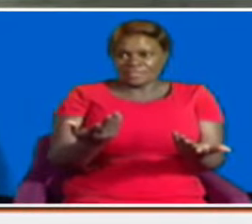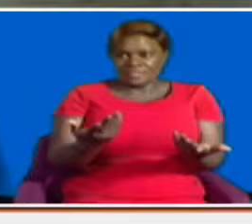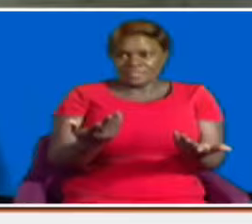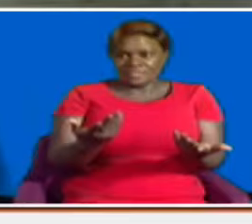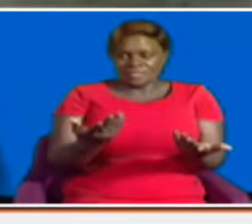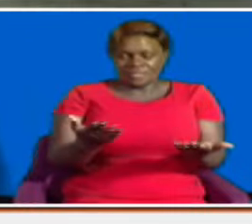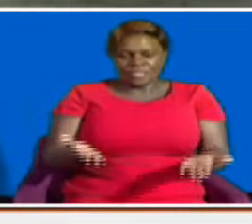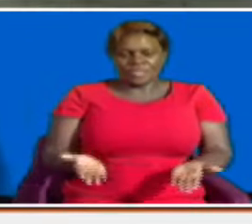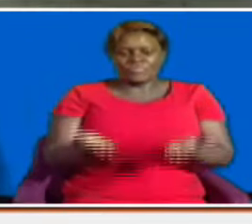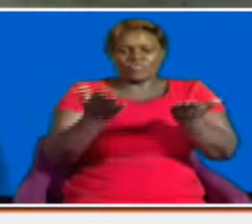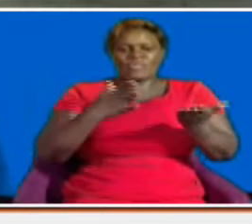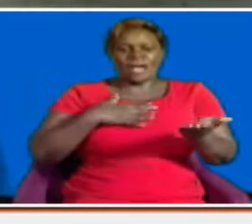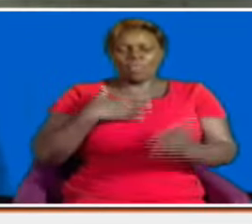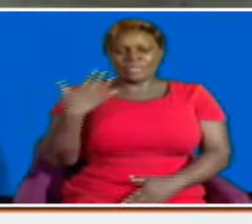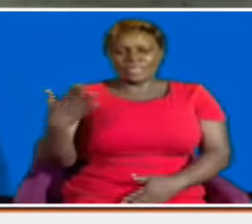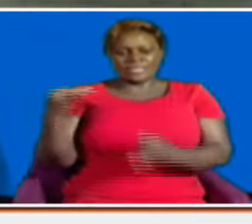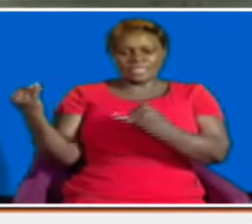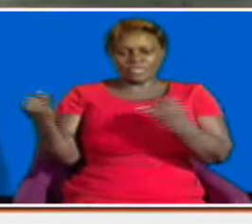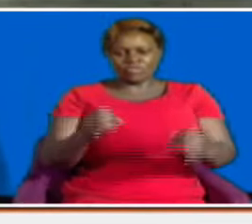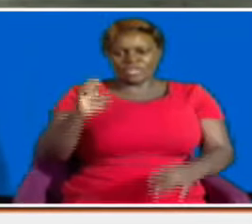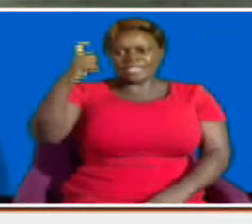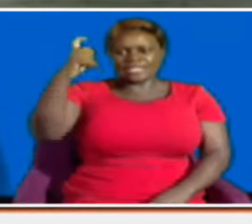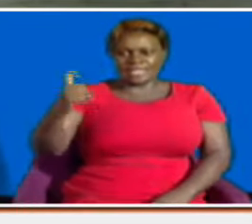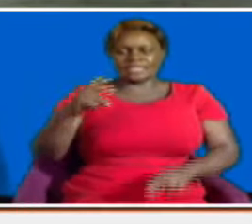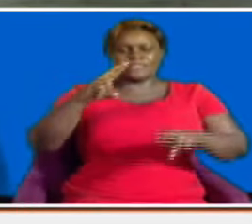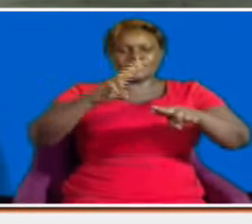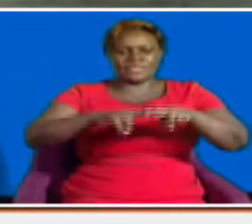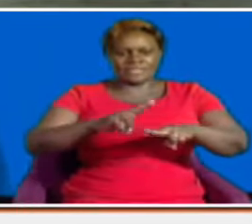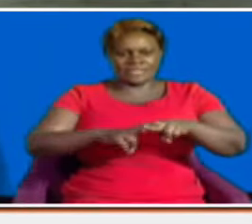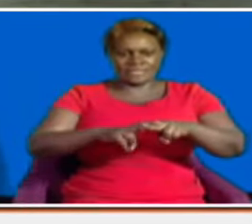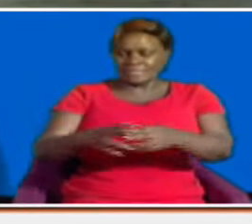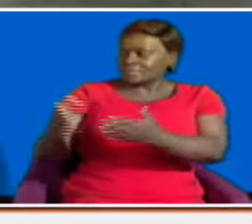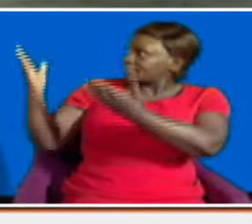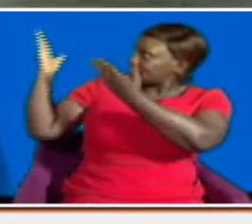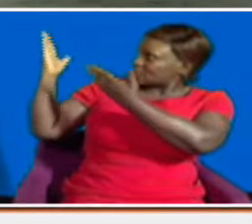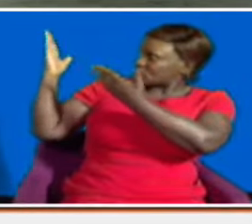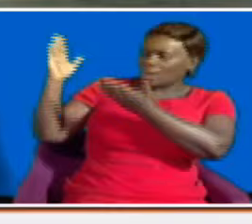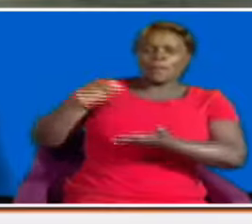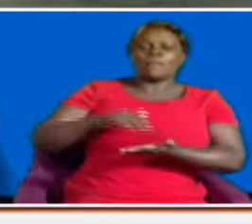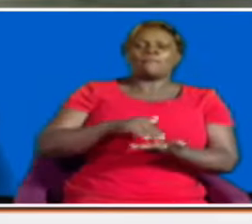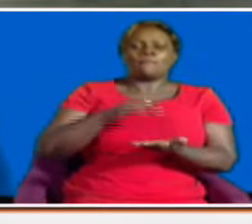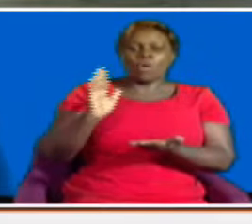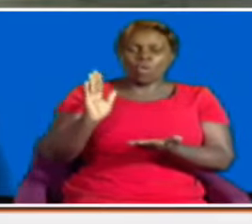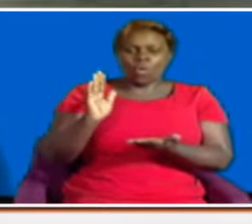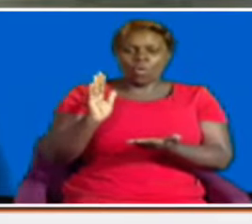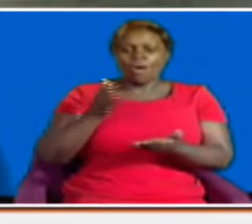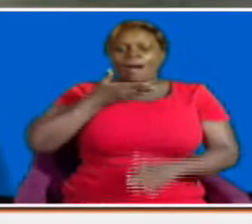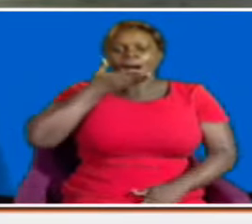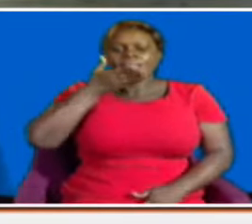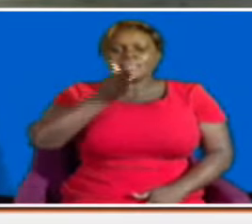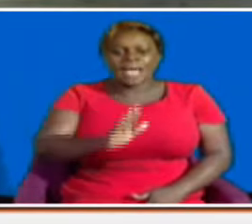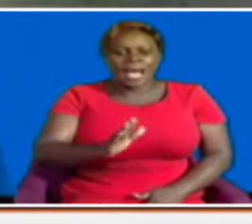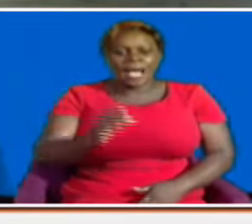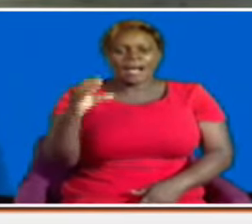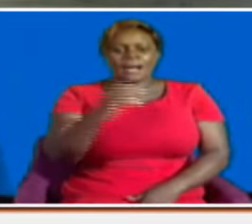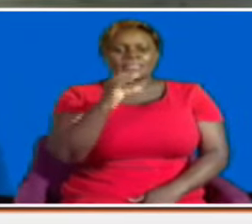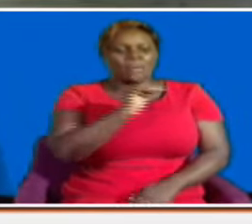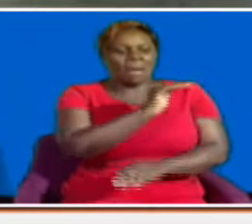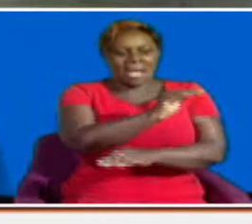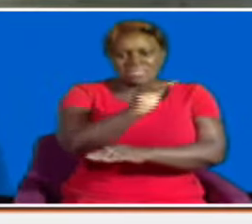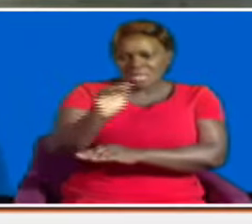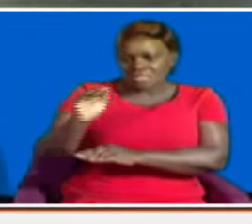updating our product and introducing this executive seating, it's really more as a call, as an answer to the call of our